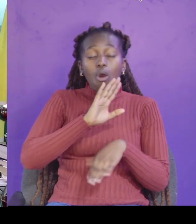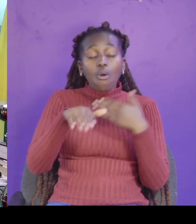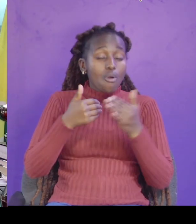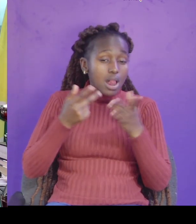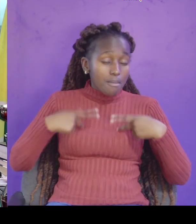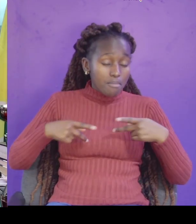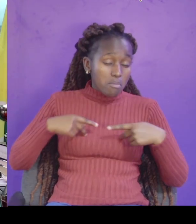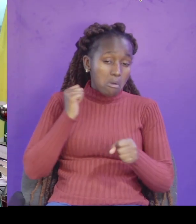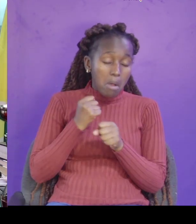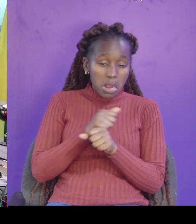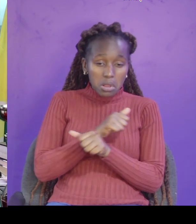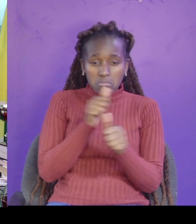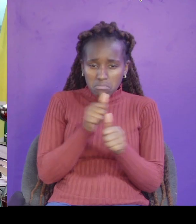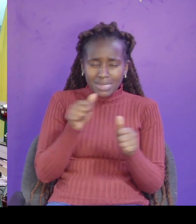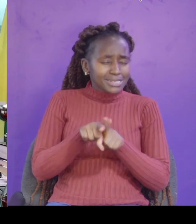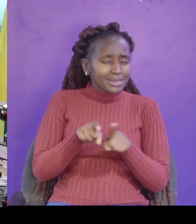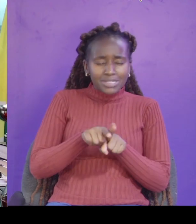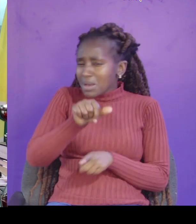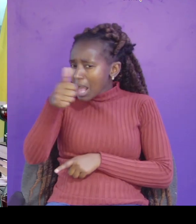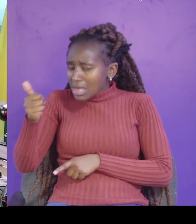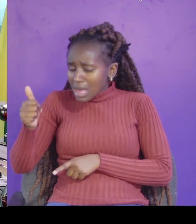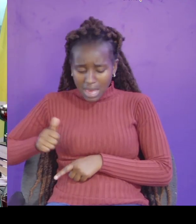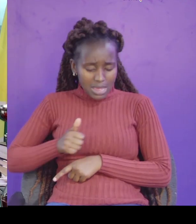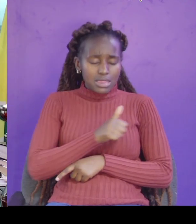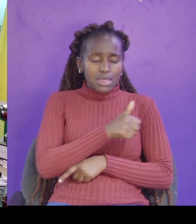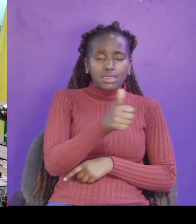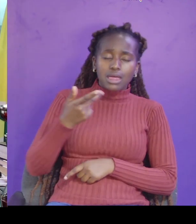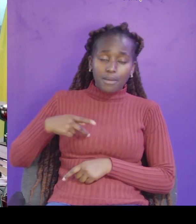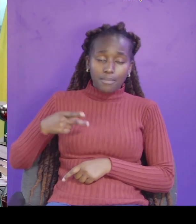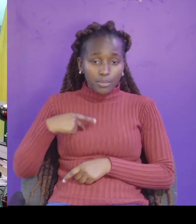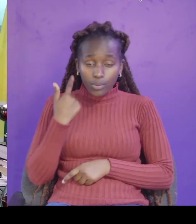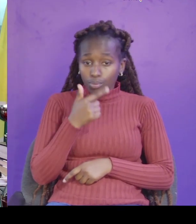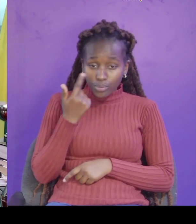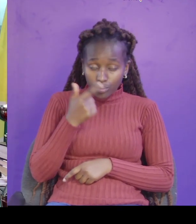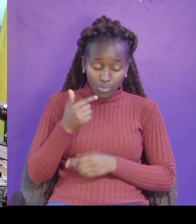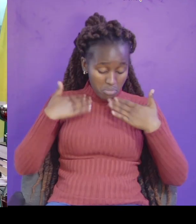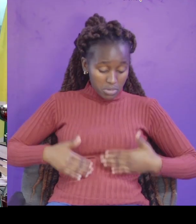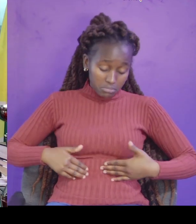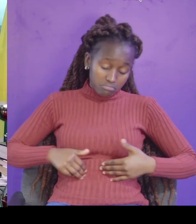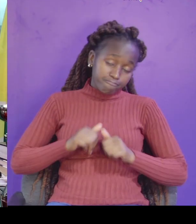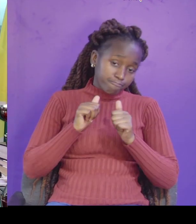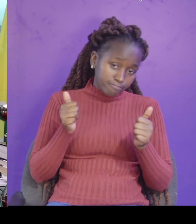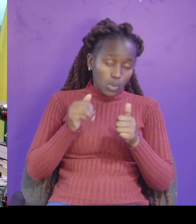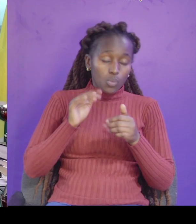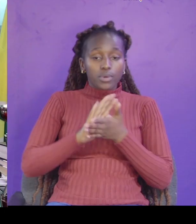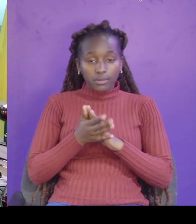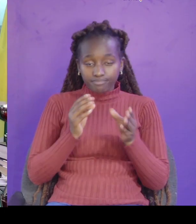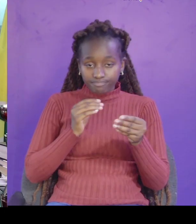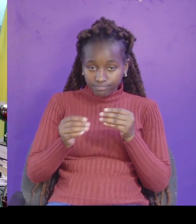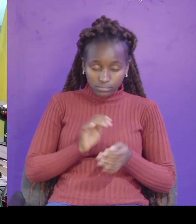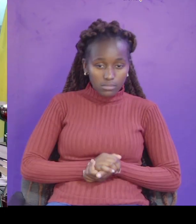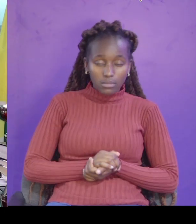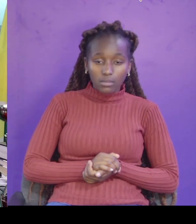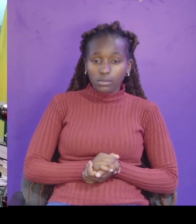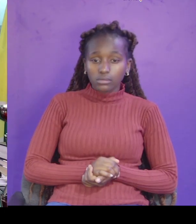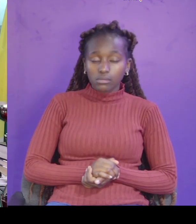other normal person who is well, who is physically fit, who is well. So we consider them